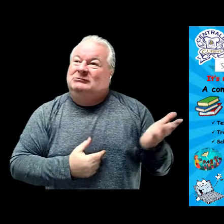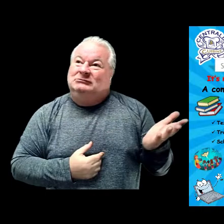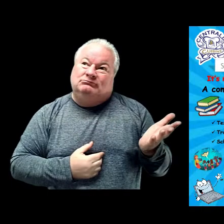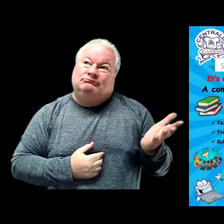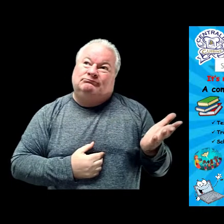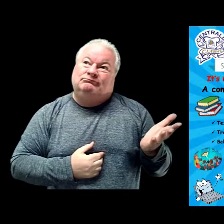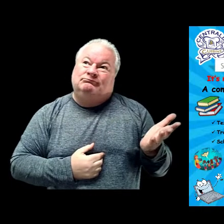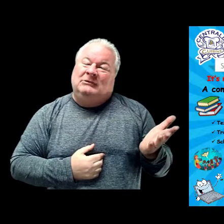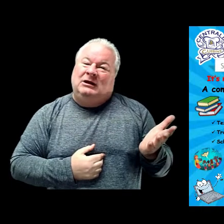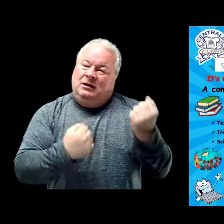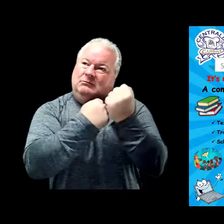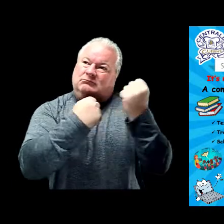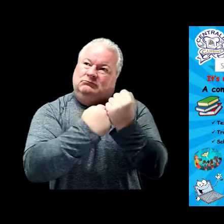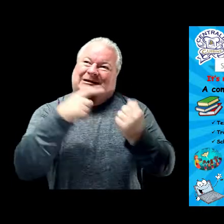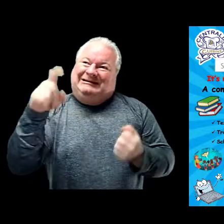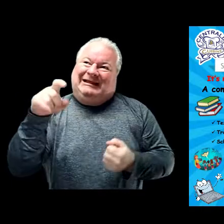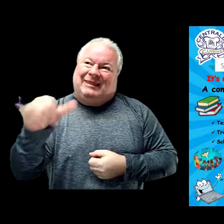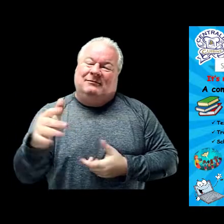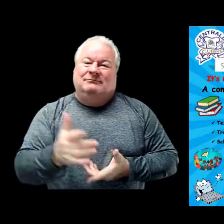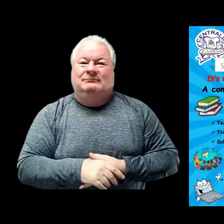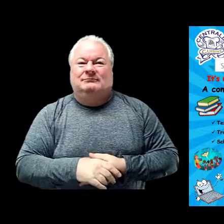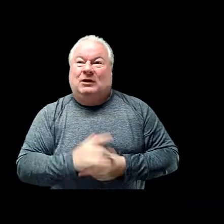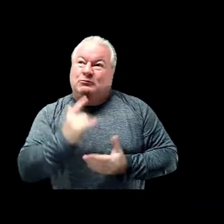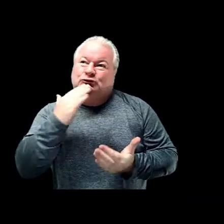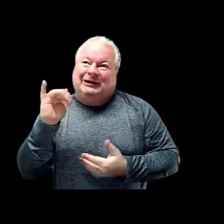possible? We would really appreciate it.